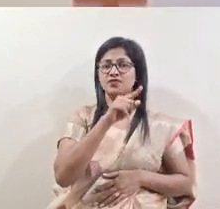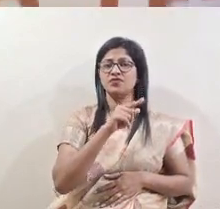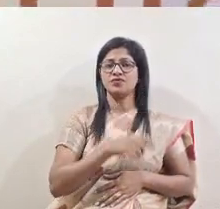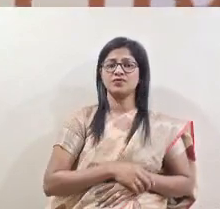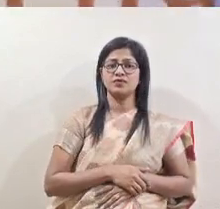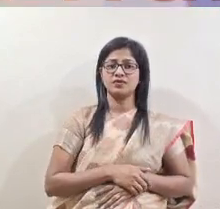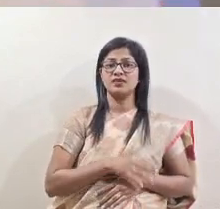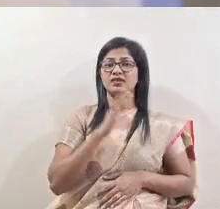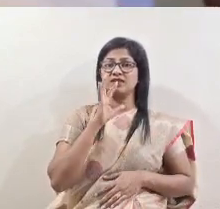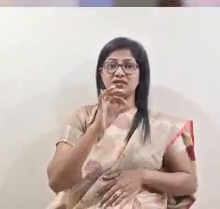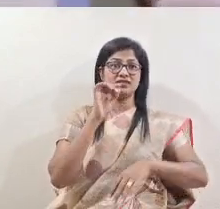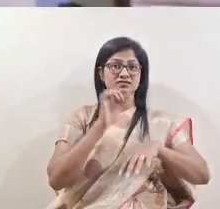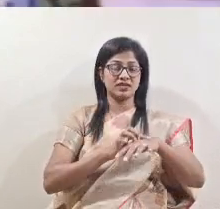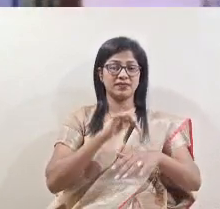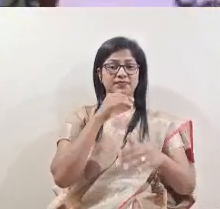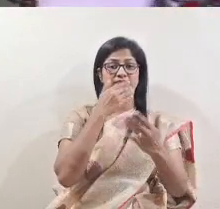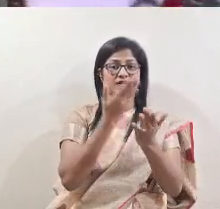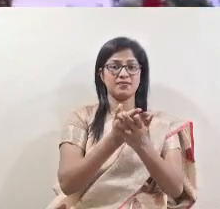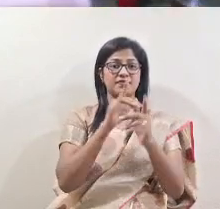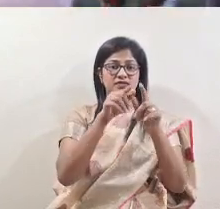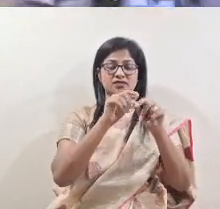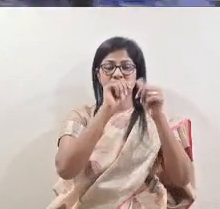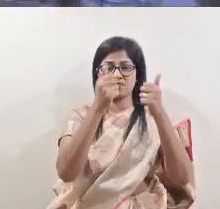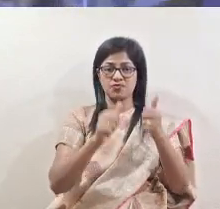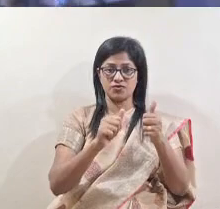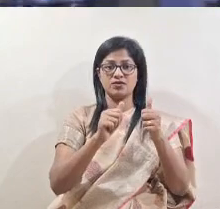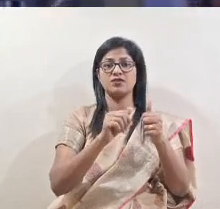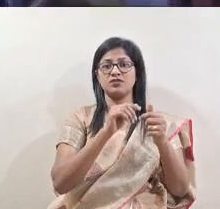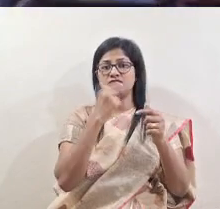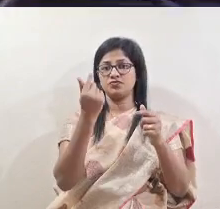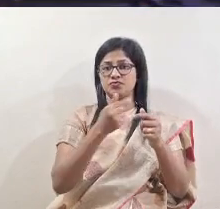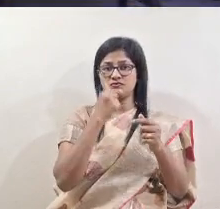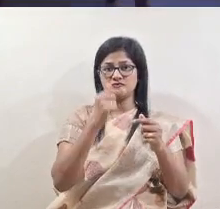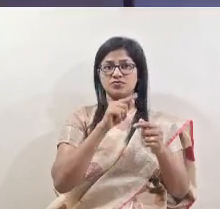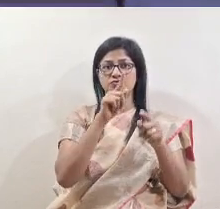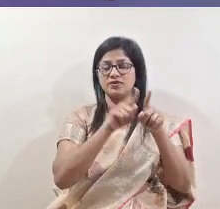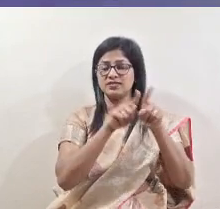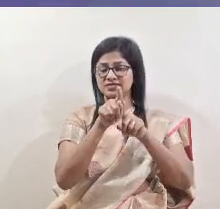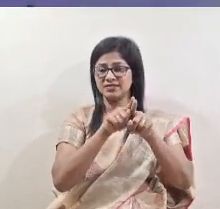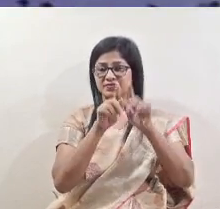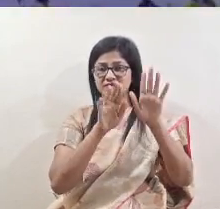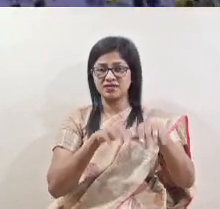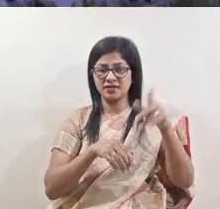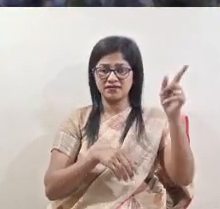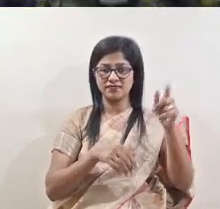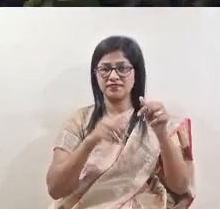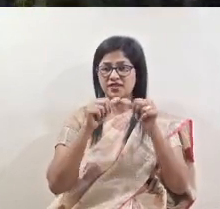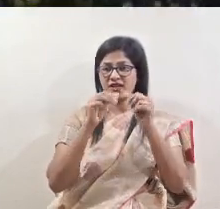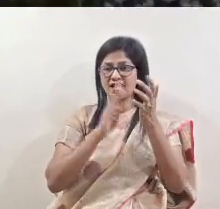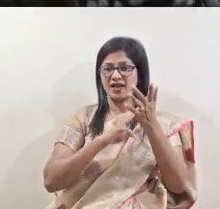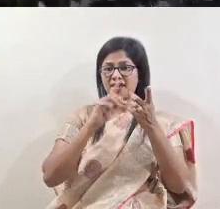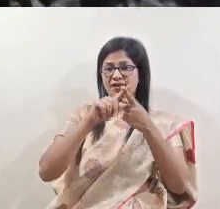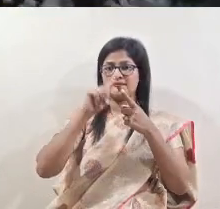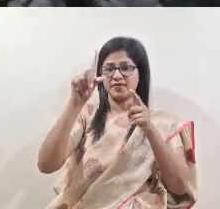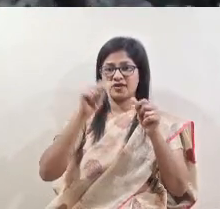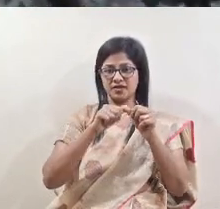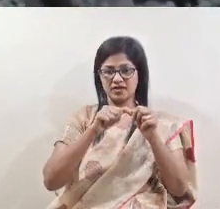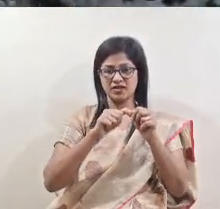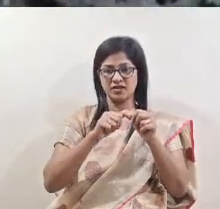you apply in real time? If you're using this model, for example, you took example of